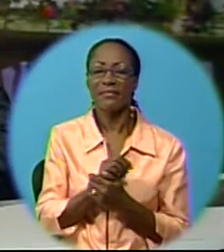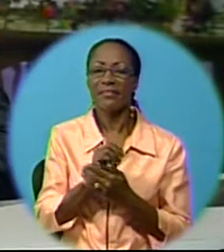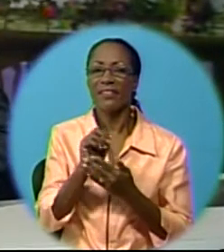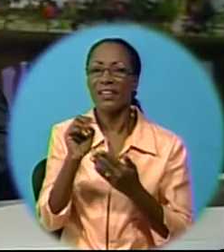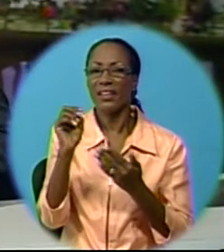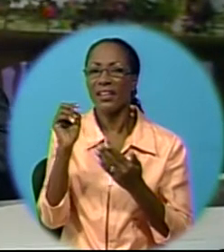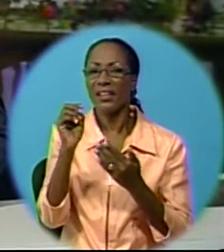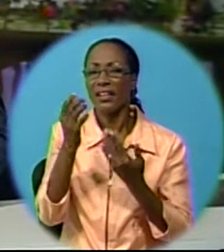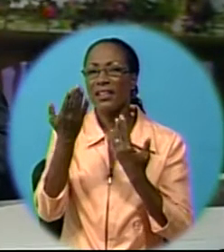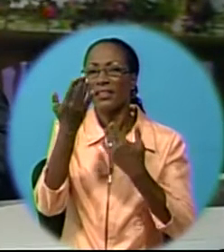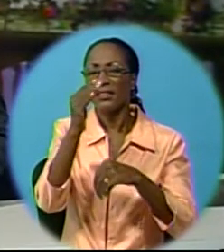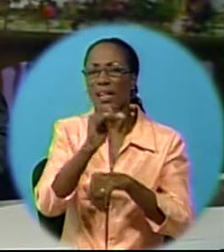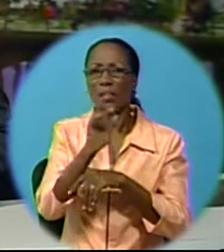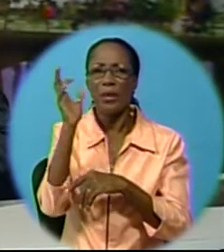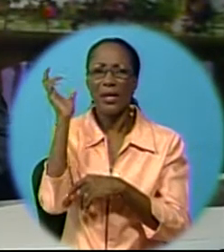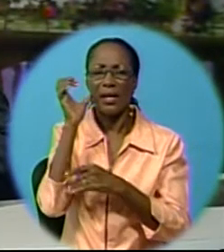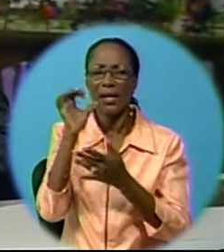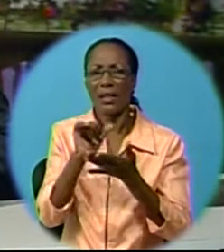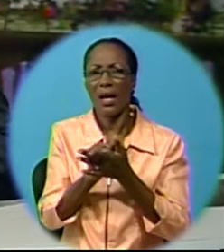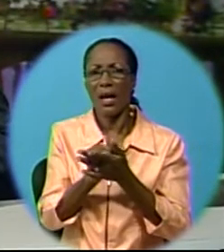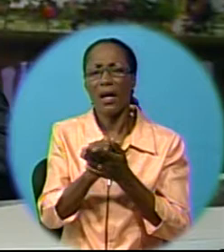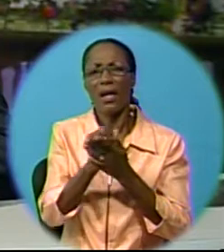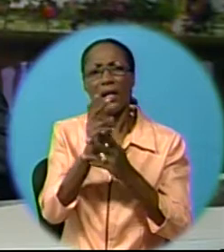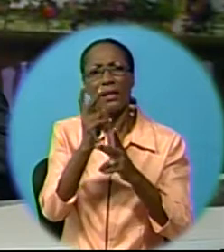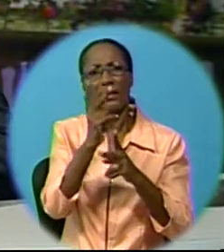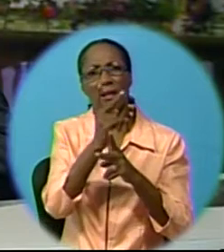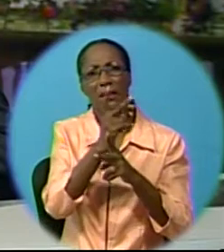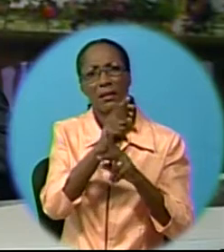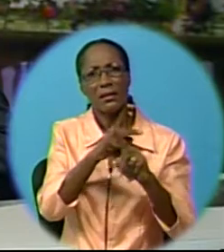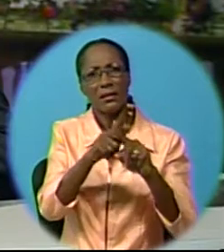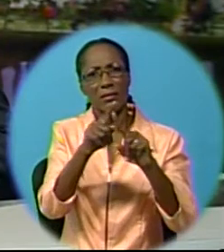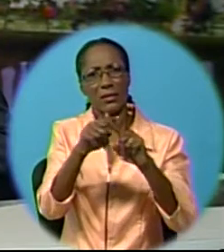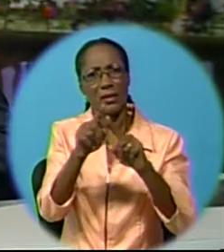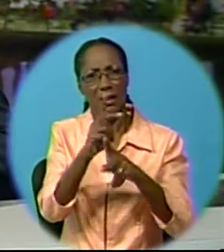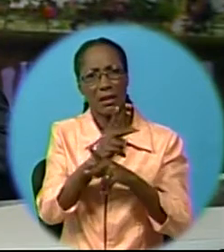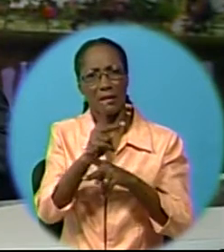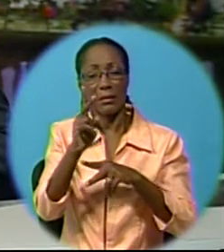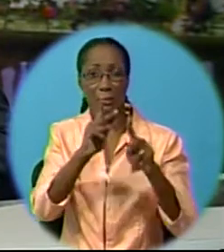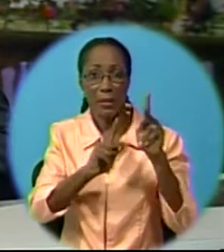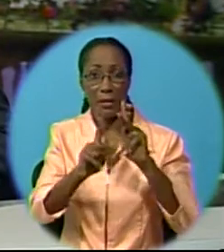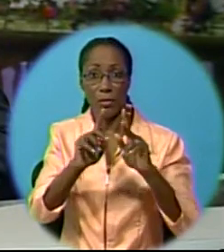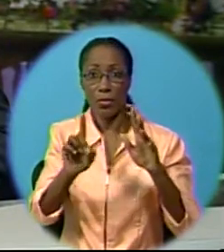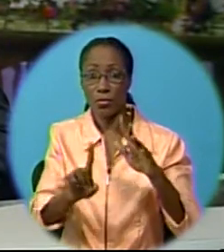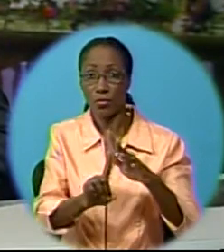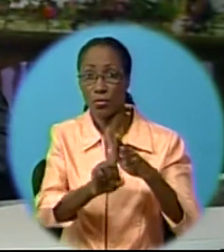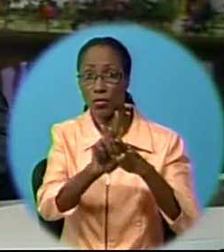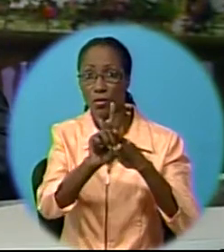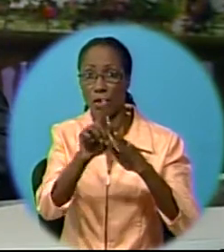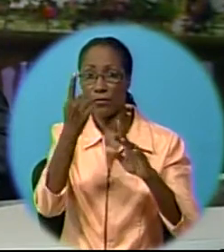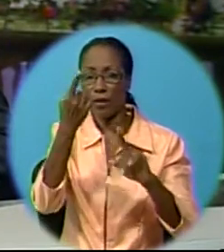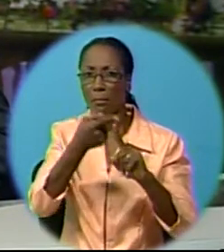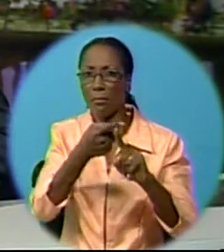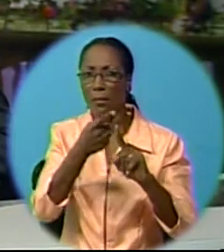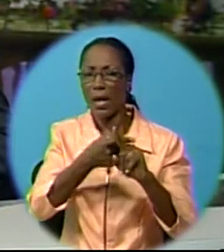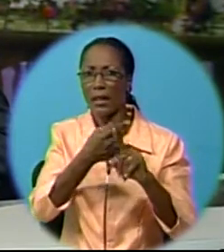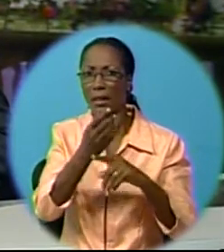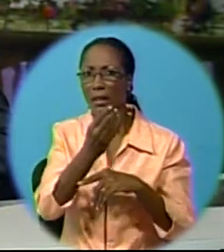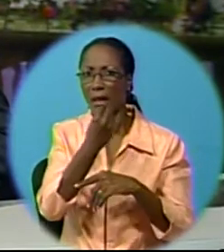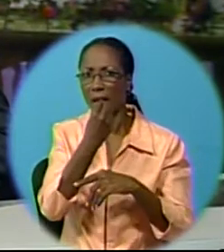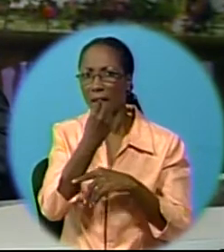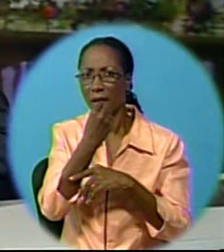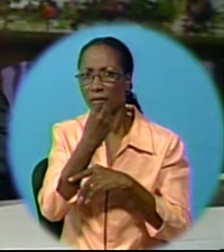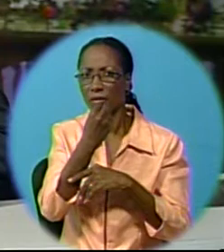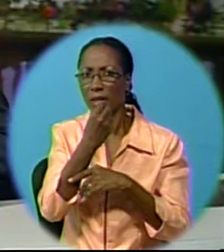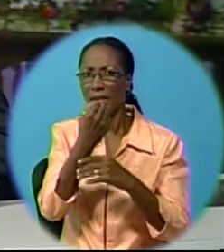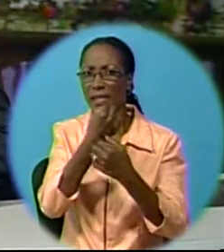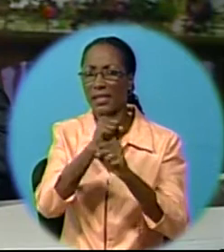Tonight we hear that the profile of people showing up for the monthly lunches provided at the Salvation Army by the Kiwanis Club